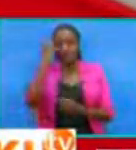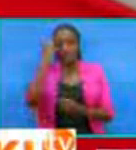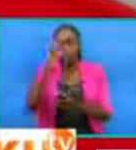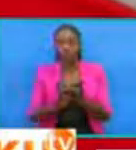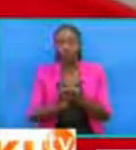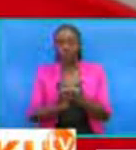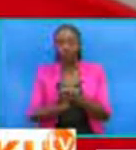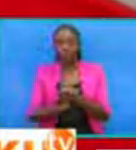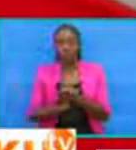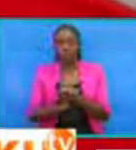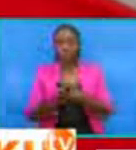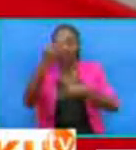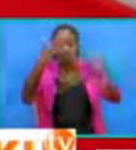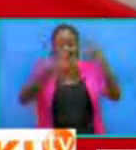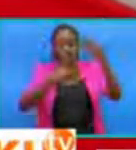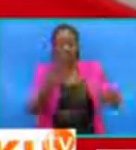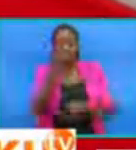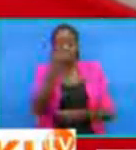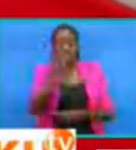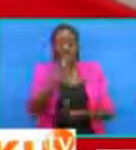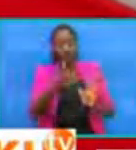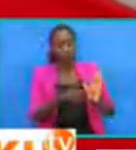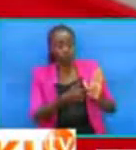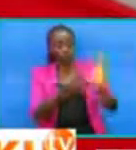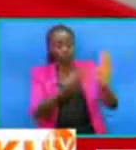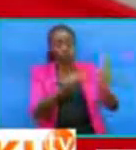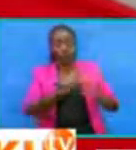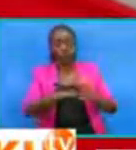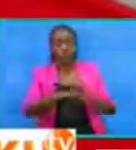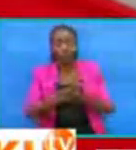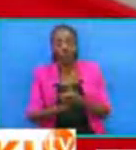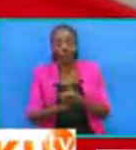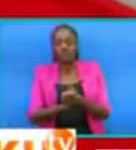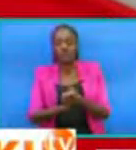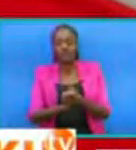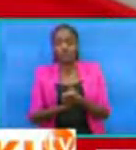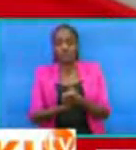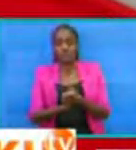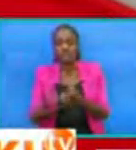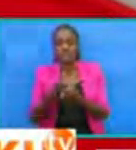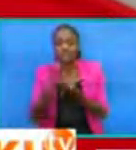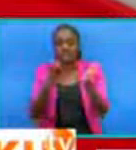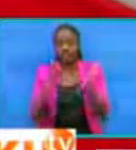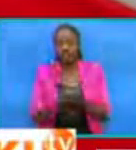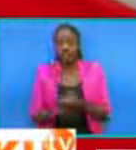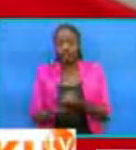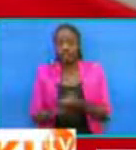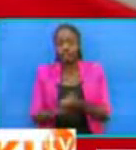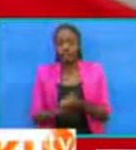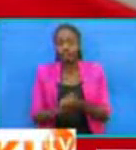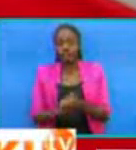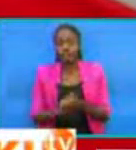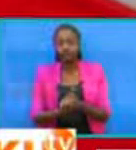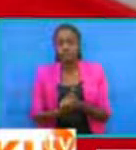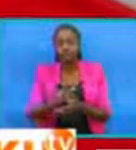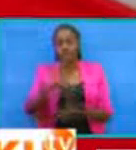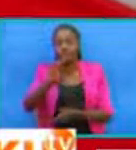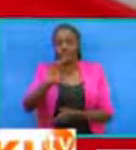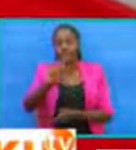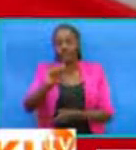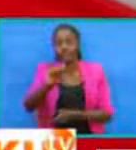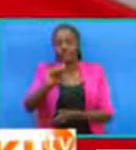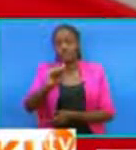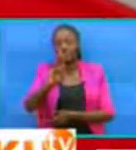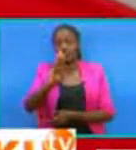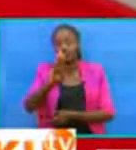of Education, who will be representing Ambassador Simon Nabukwesi, the Permanent Secretary, State